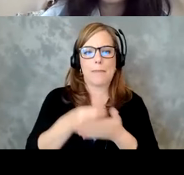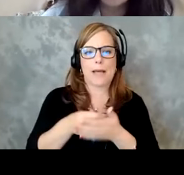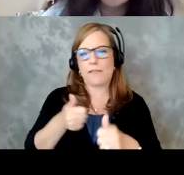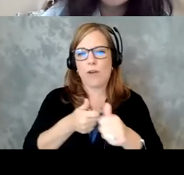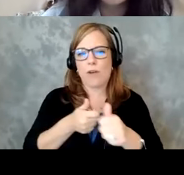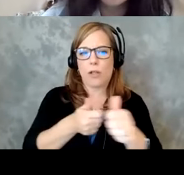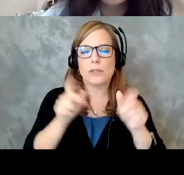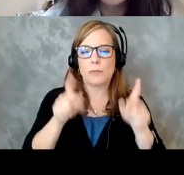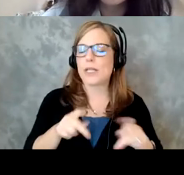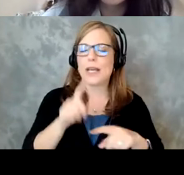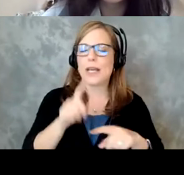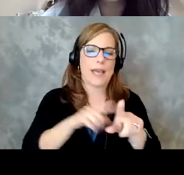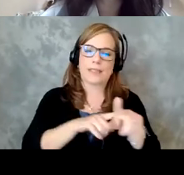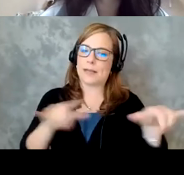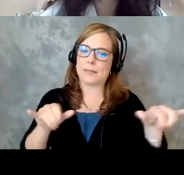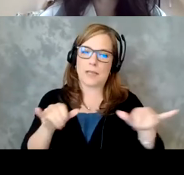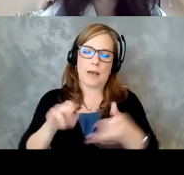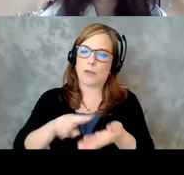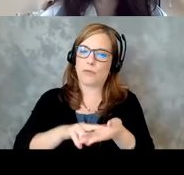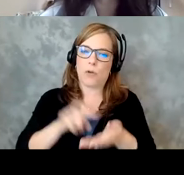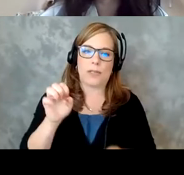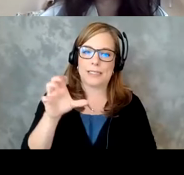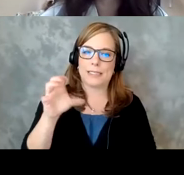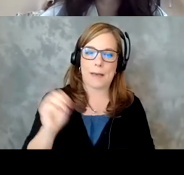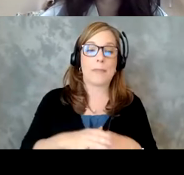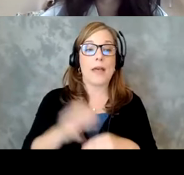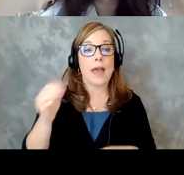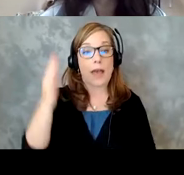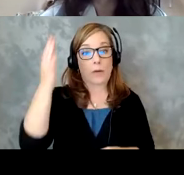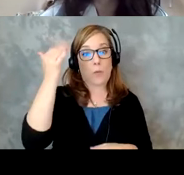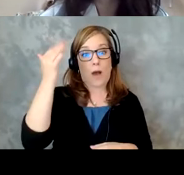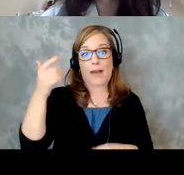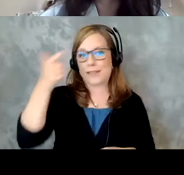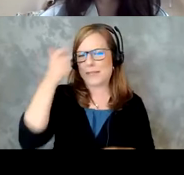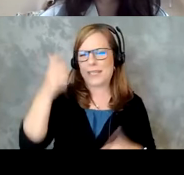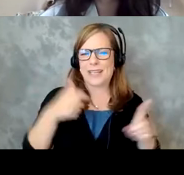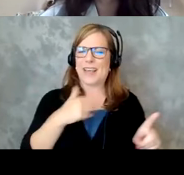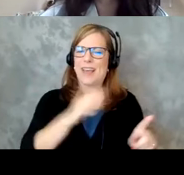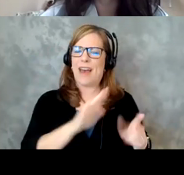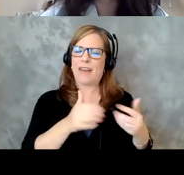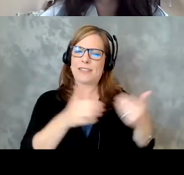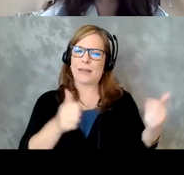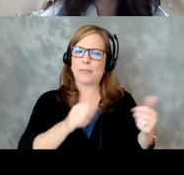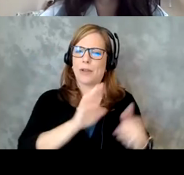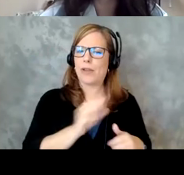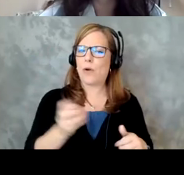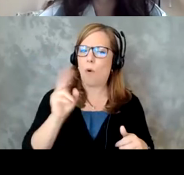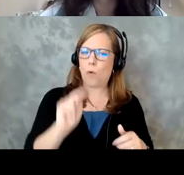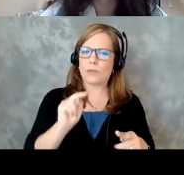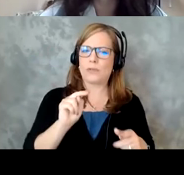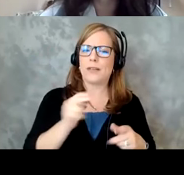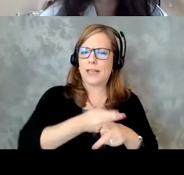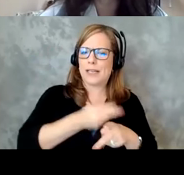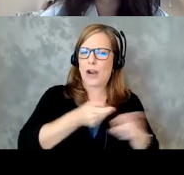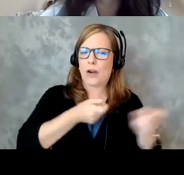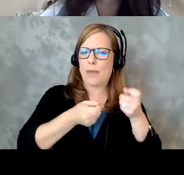be enrolled in ECM at the same time. And the reason for that really is just that they have kind of their own care management protocols as well that's kind of